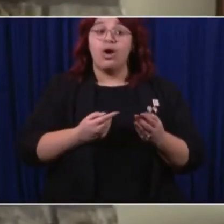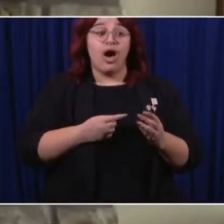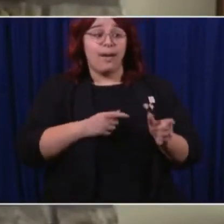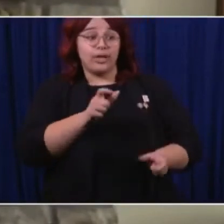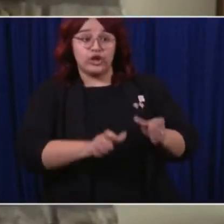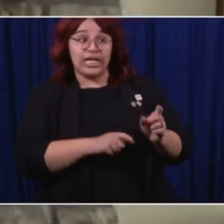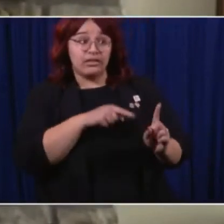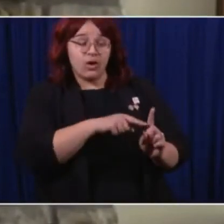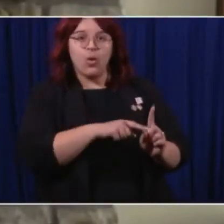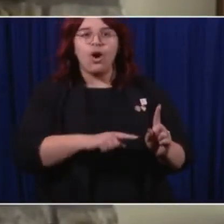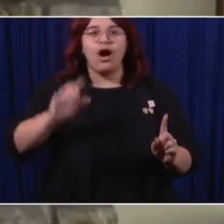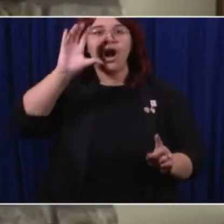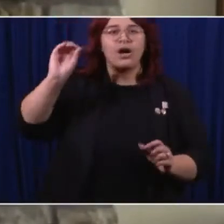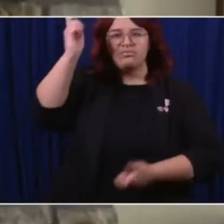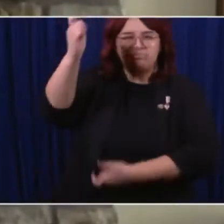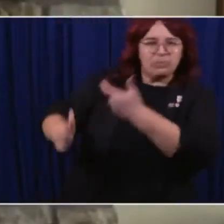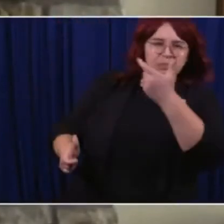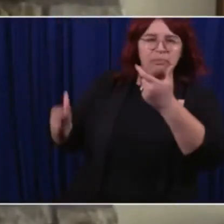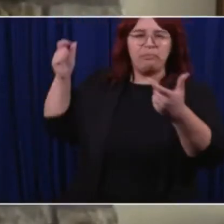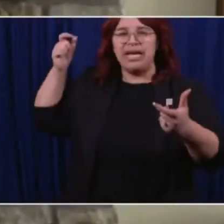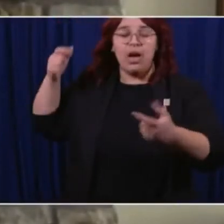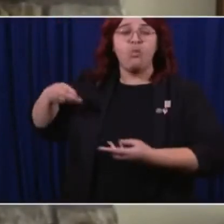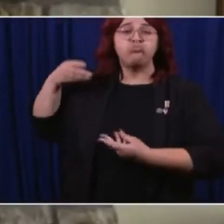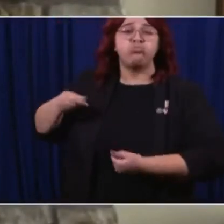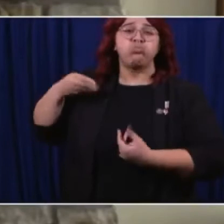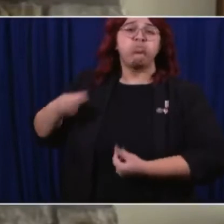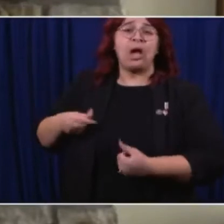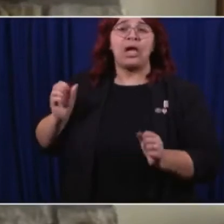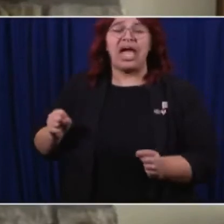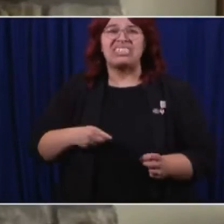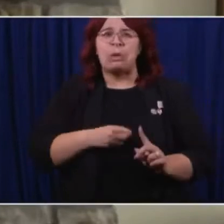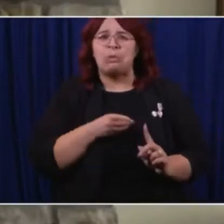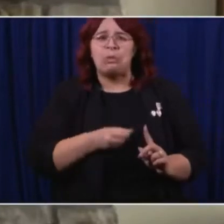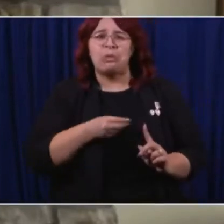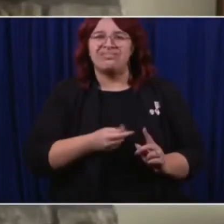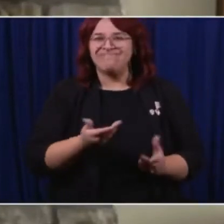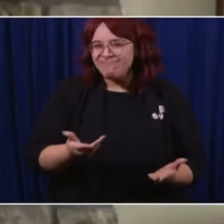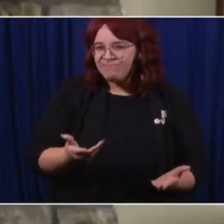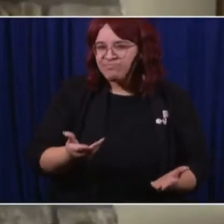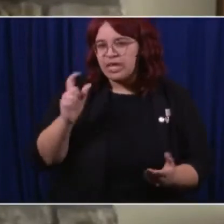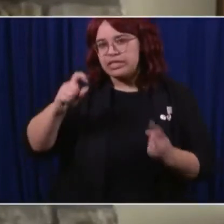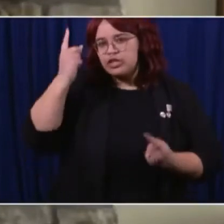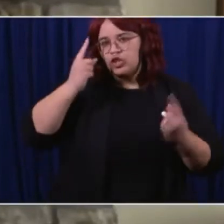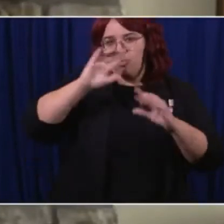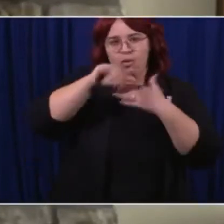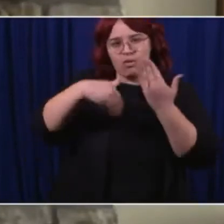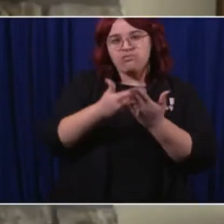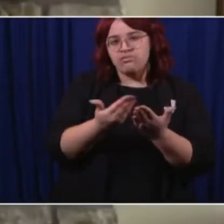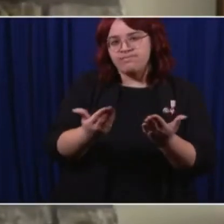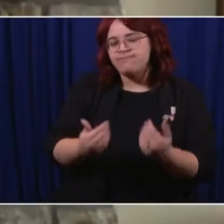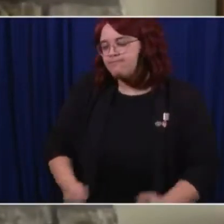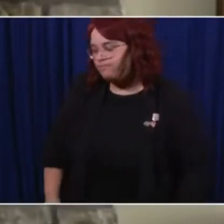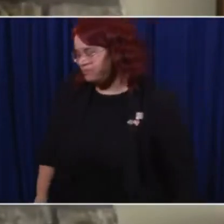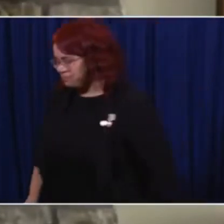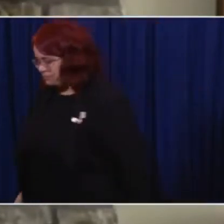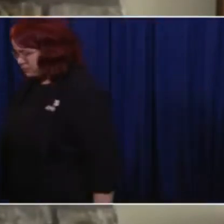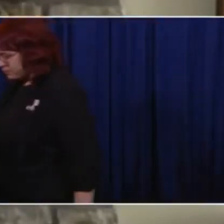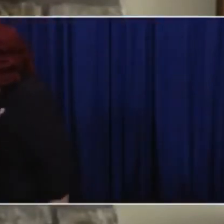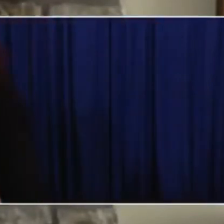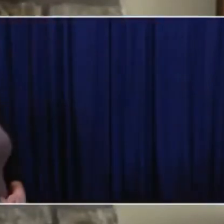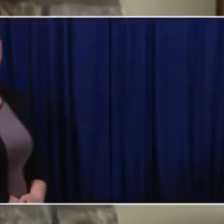Next question is from Randy Ludlow at the Columbus Dispatch. Hey, Randy. Good afternoon, Governor. The Columbus